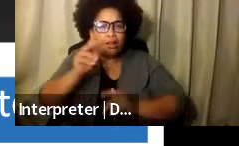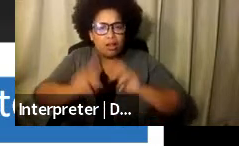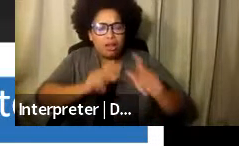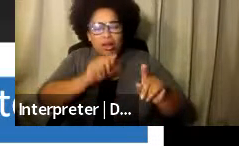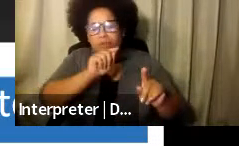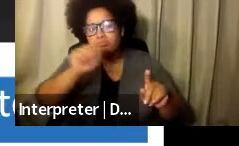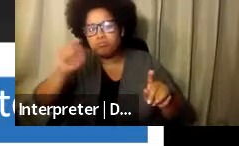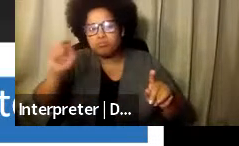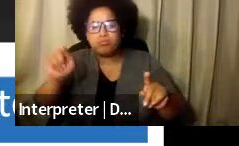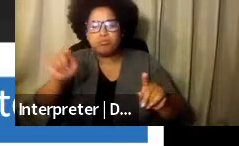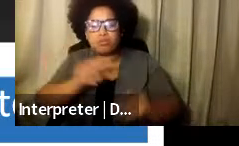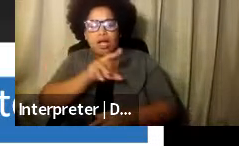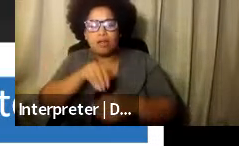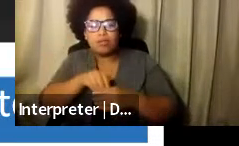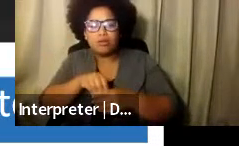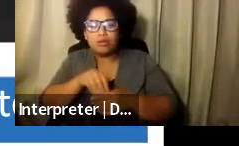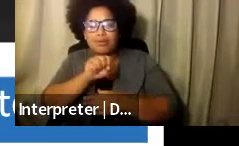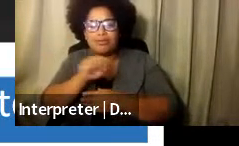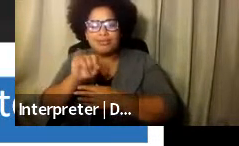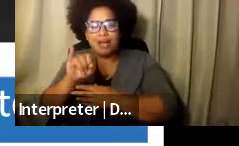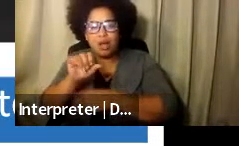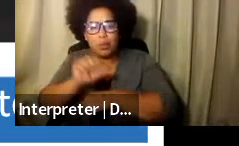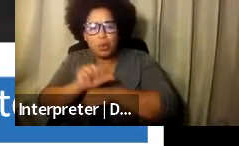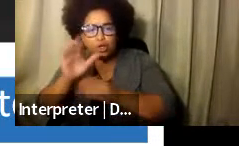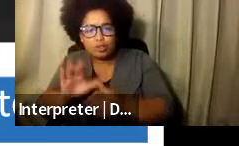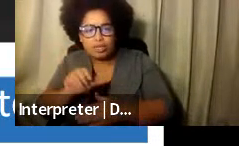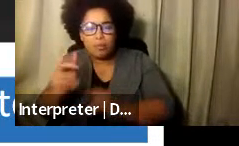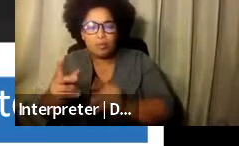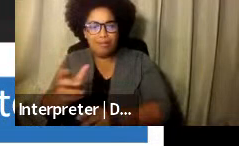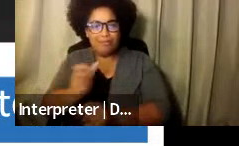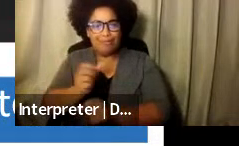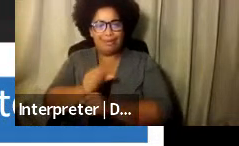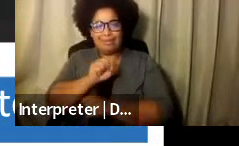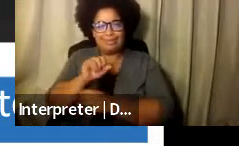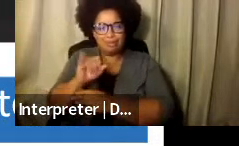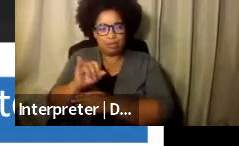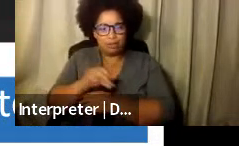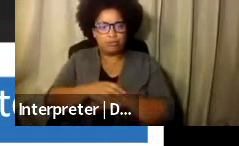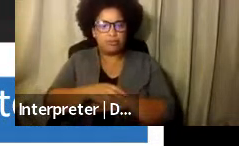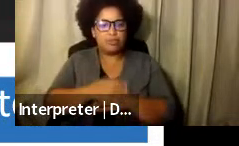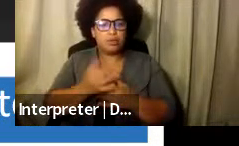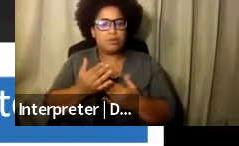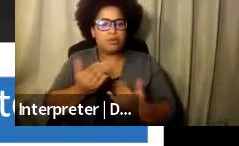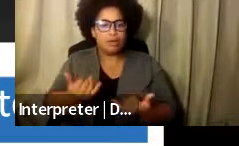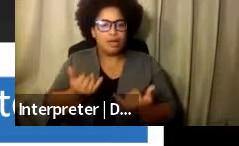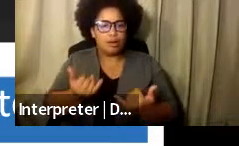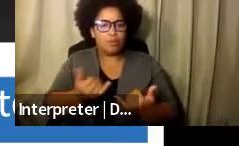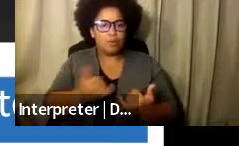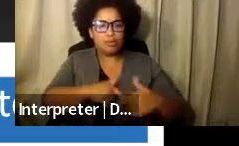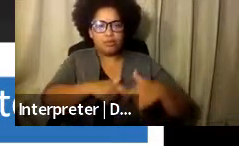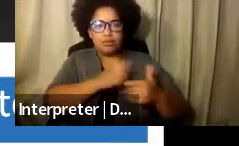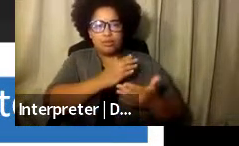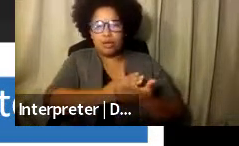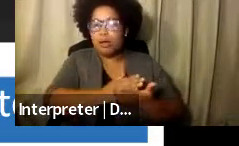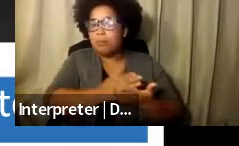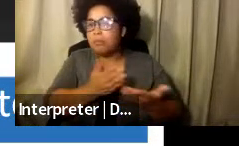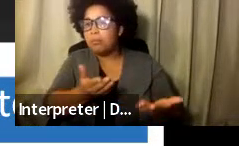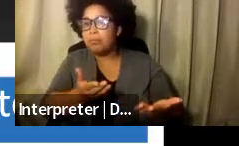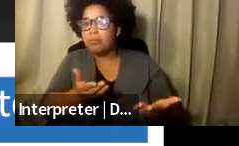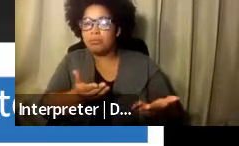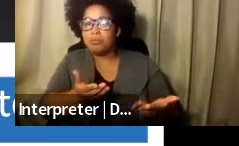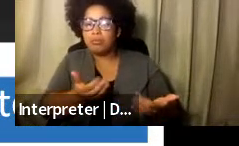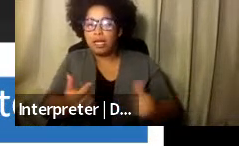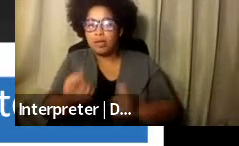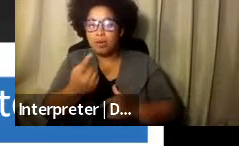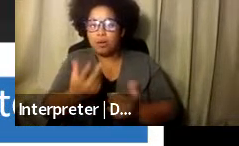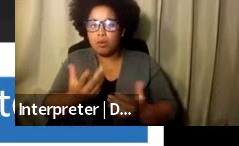populations, and including SSI workers and those receiving SSI. So I'm going to stop there. And I would love to hear back if folks would